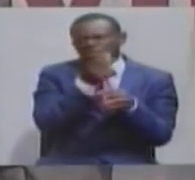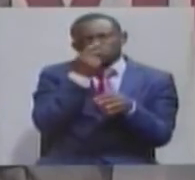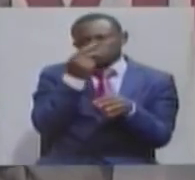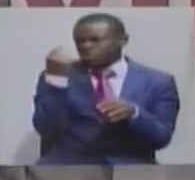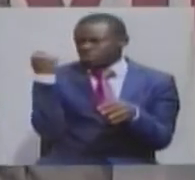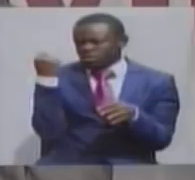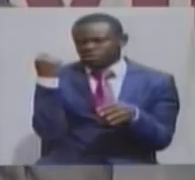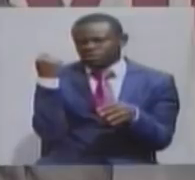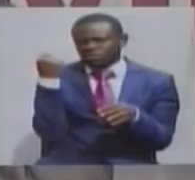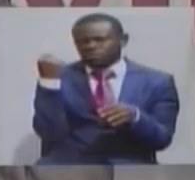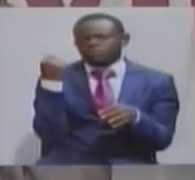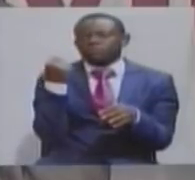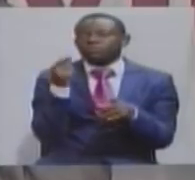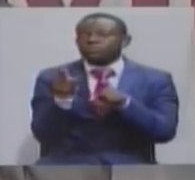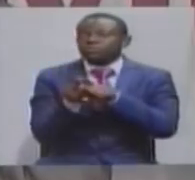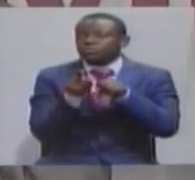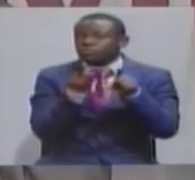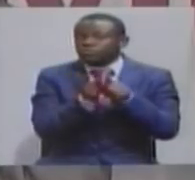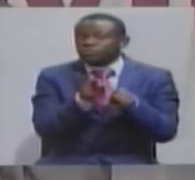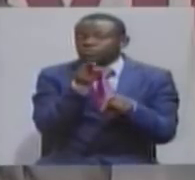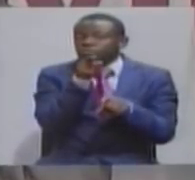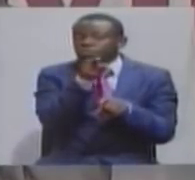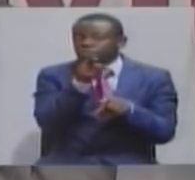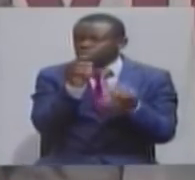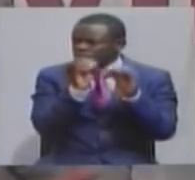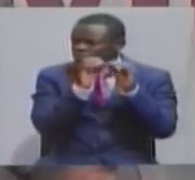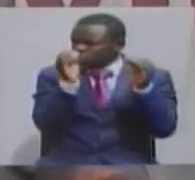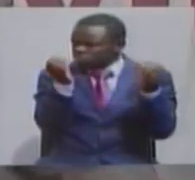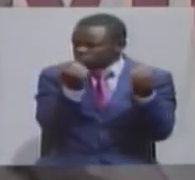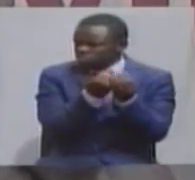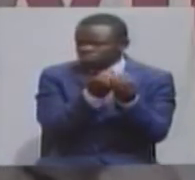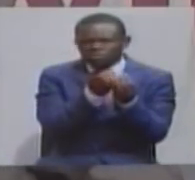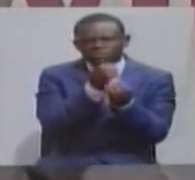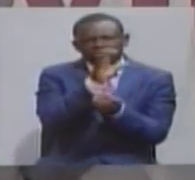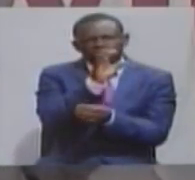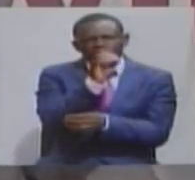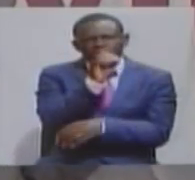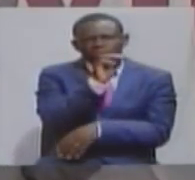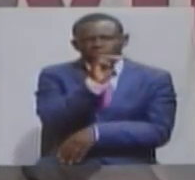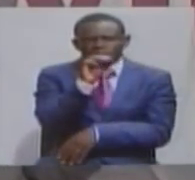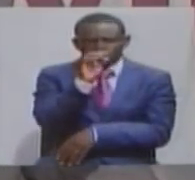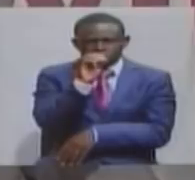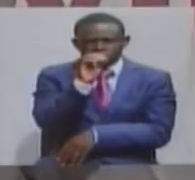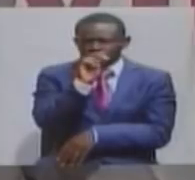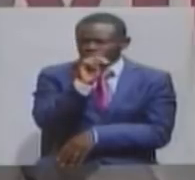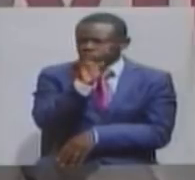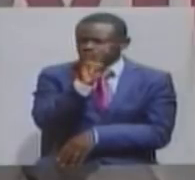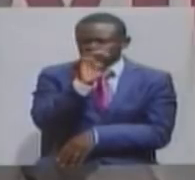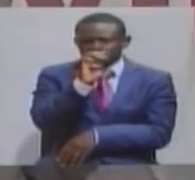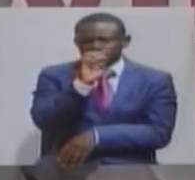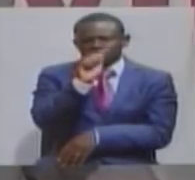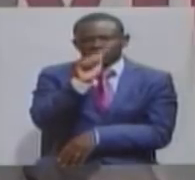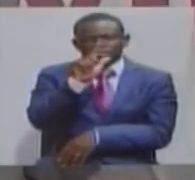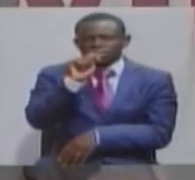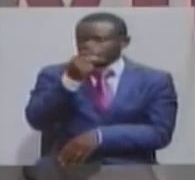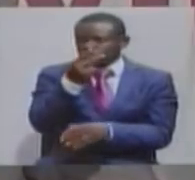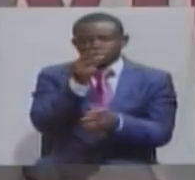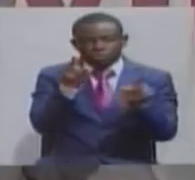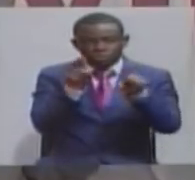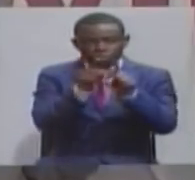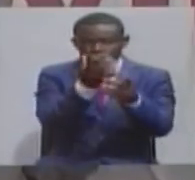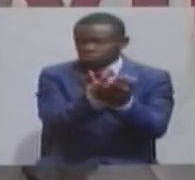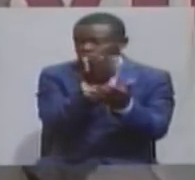scene, they told us that people wanted to talk, and we said, please go ahead and find out what issues do they want to bring to the table. And they did a